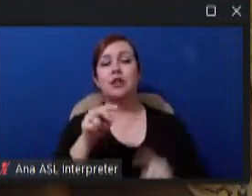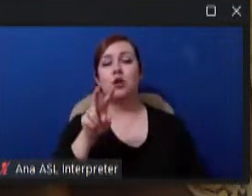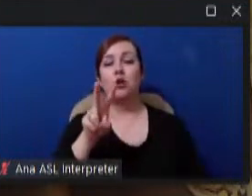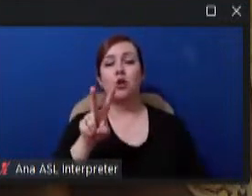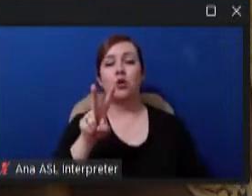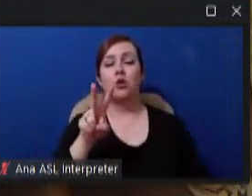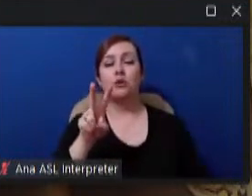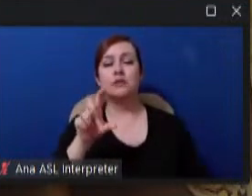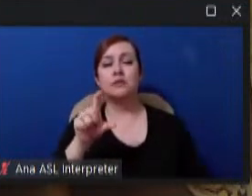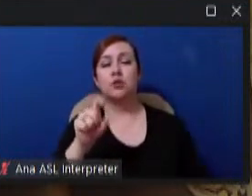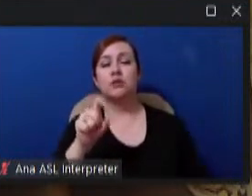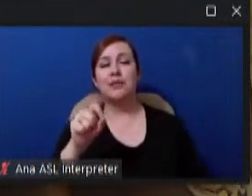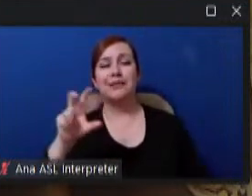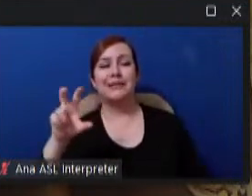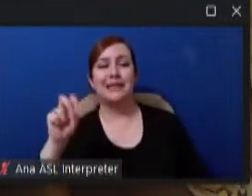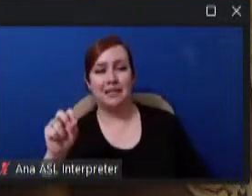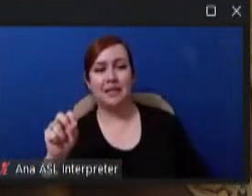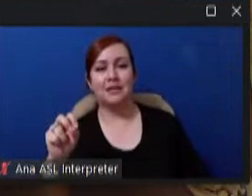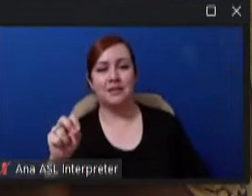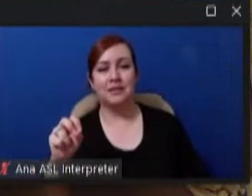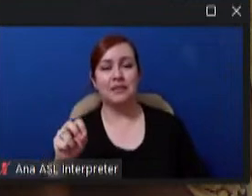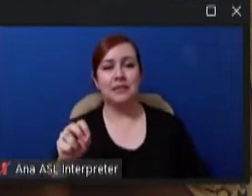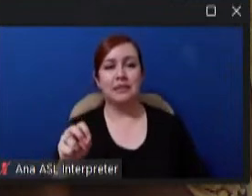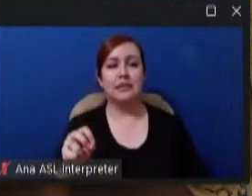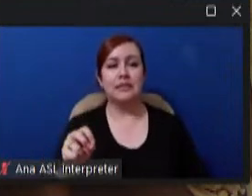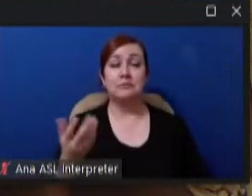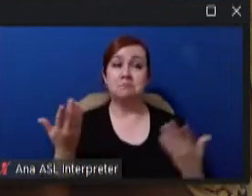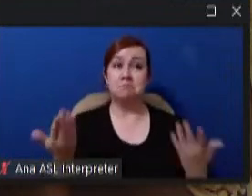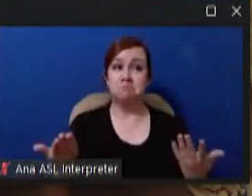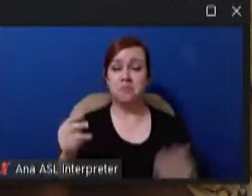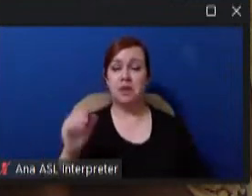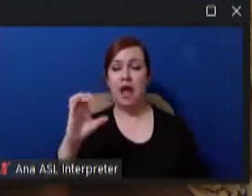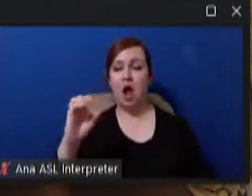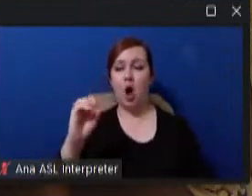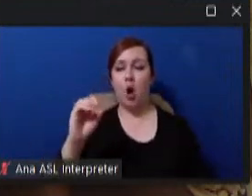the 2030 Sustainable Development Goals.